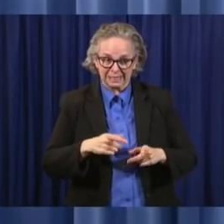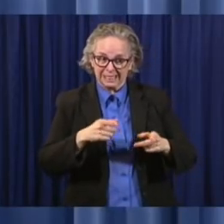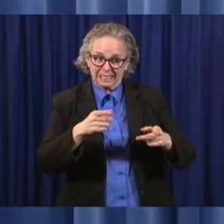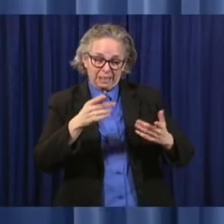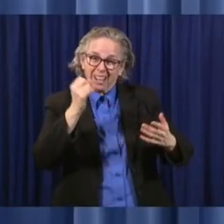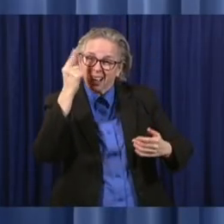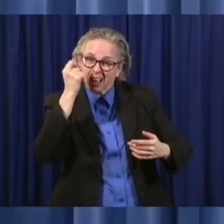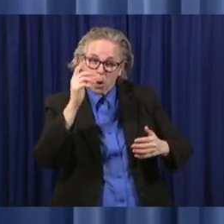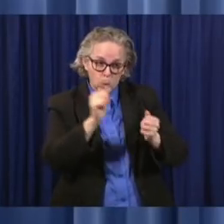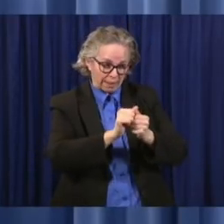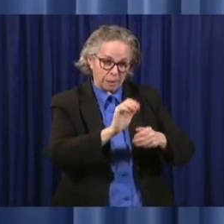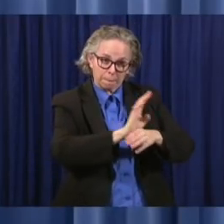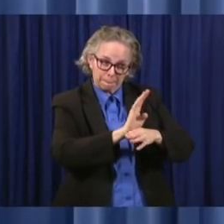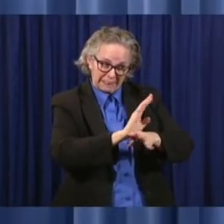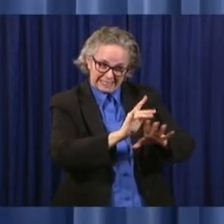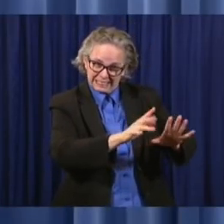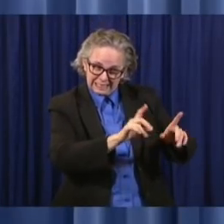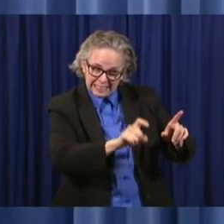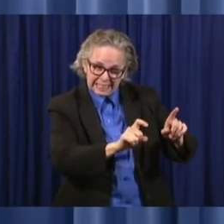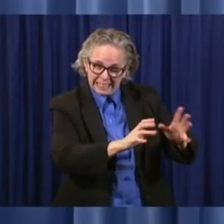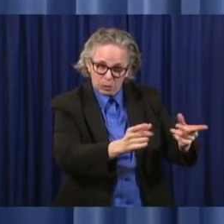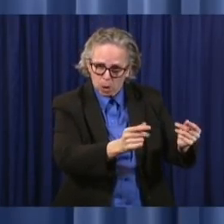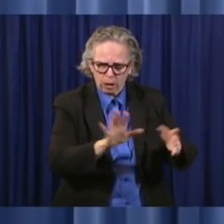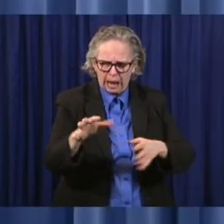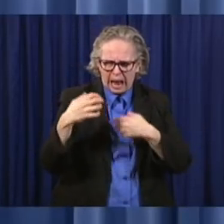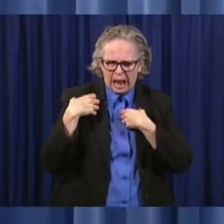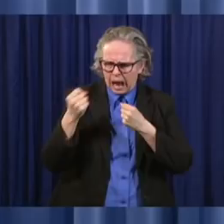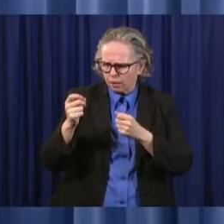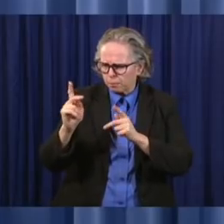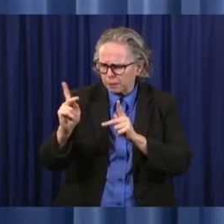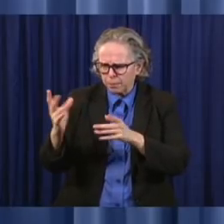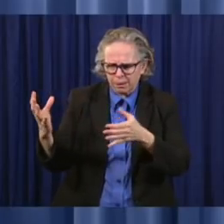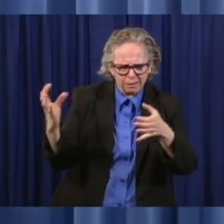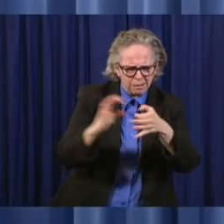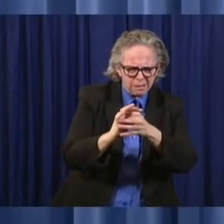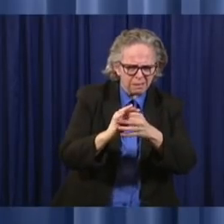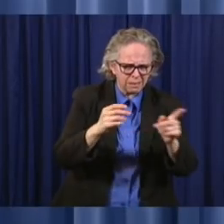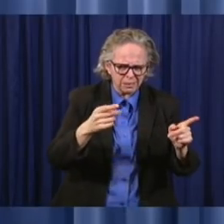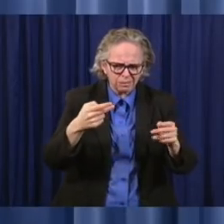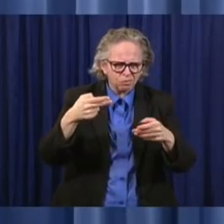that business. Every business is different. Every profession is different.